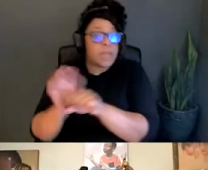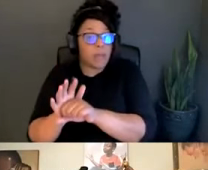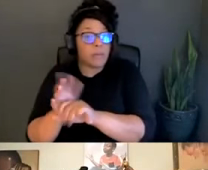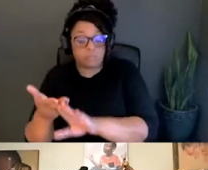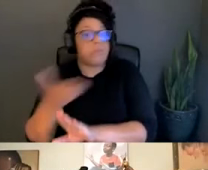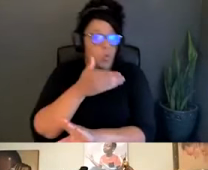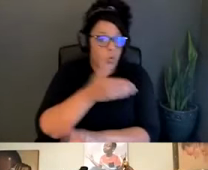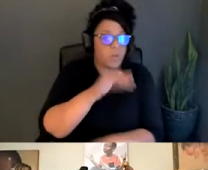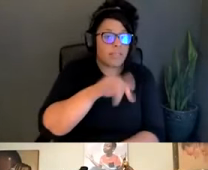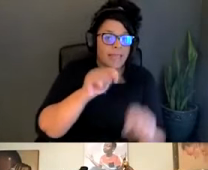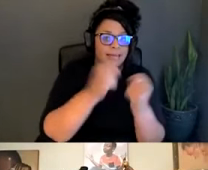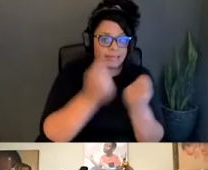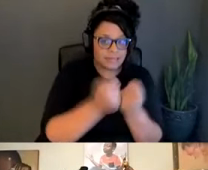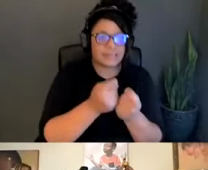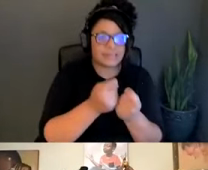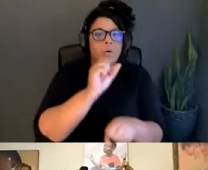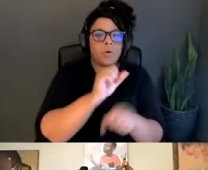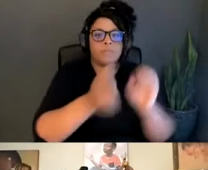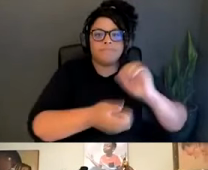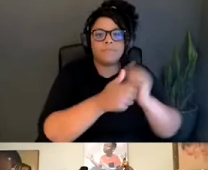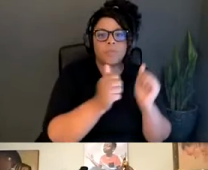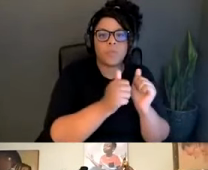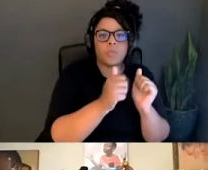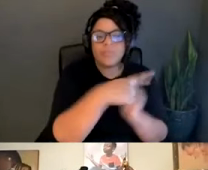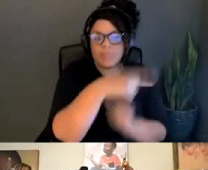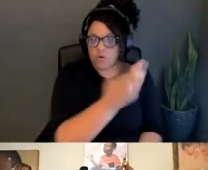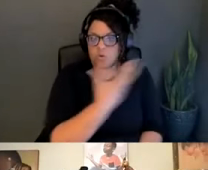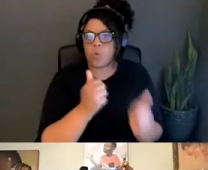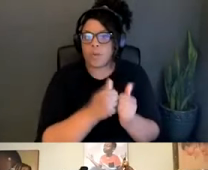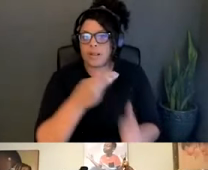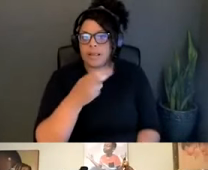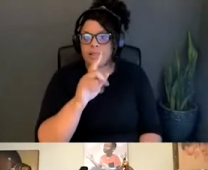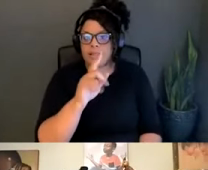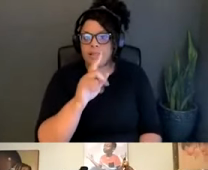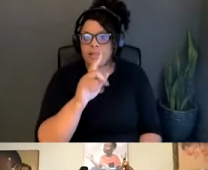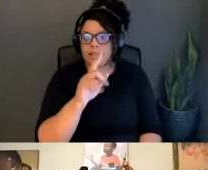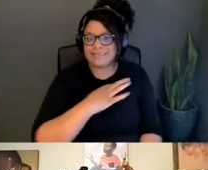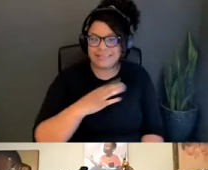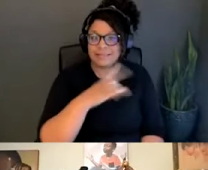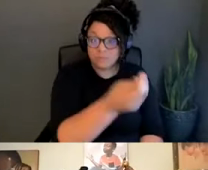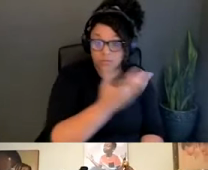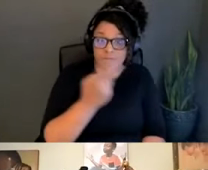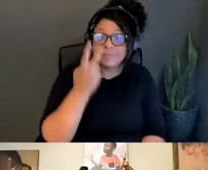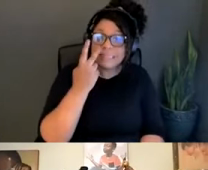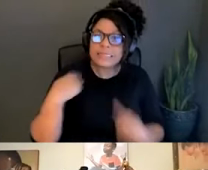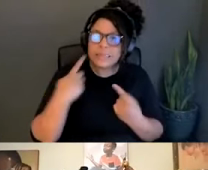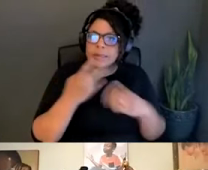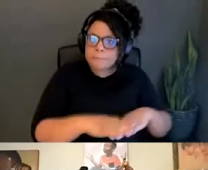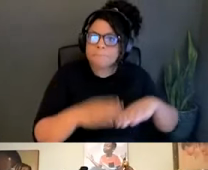that team shared with Healthi Kids staff that we have to bring that momentum that we've seen in Rochester's